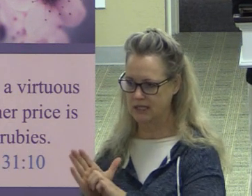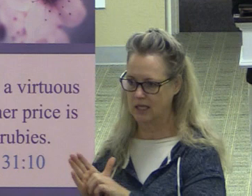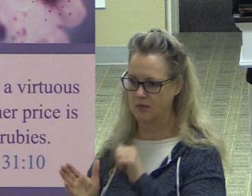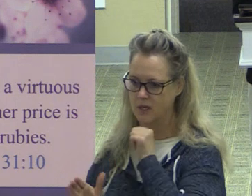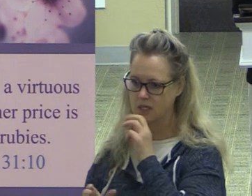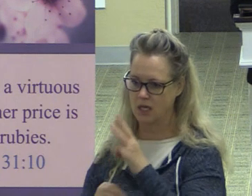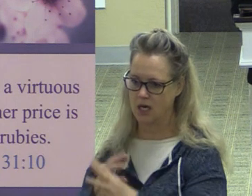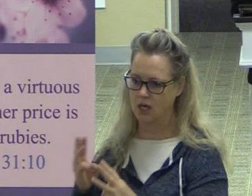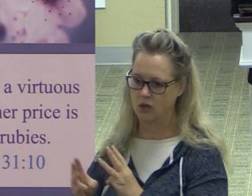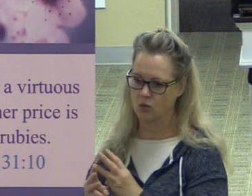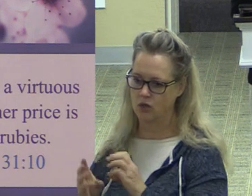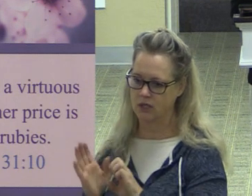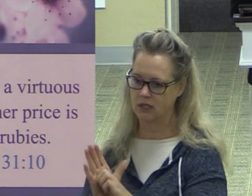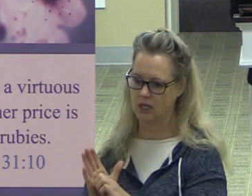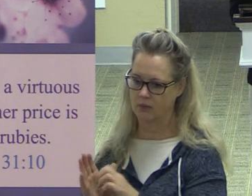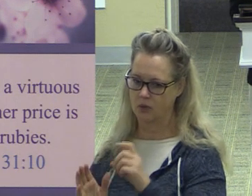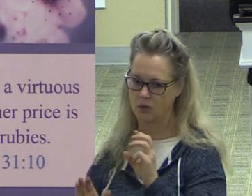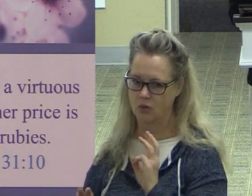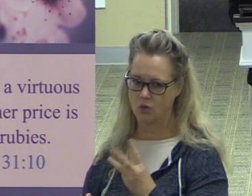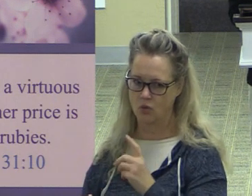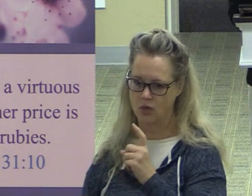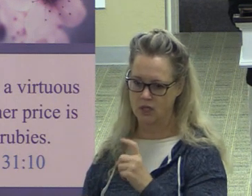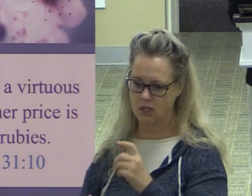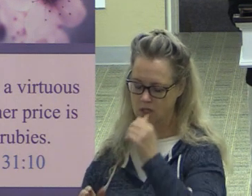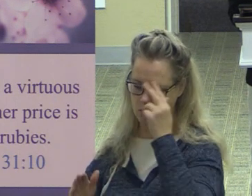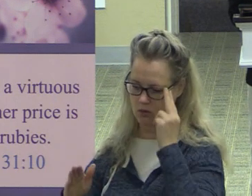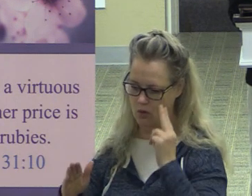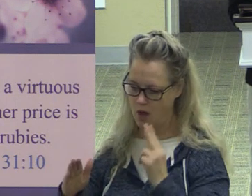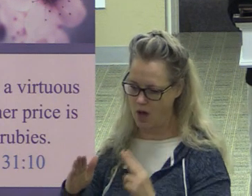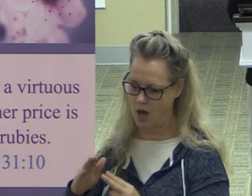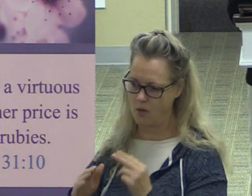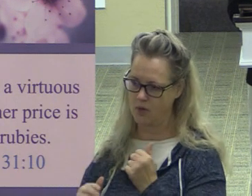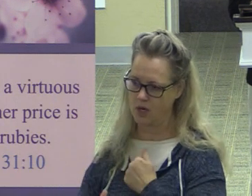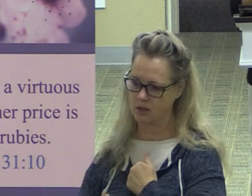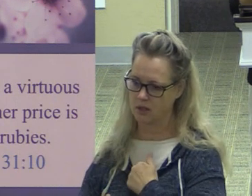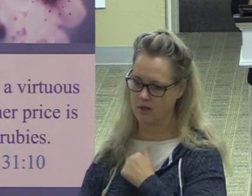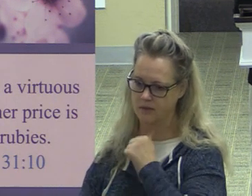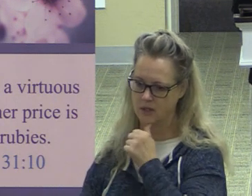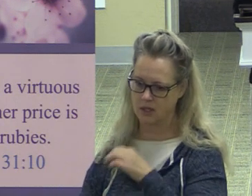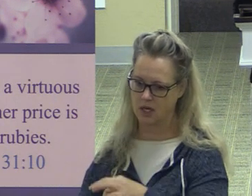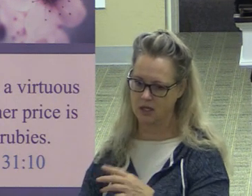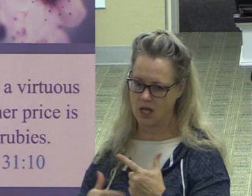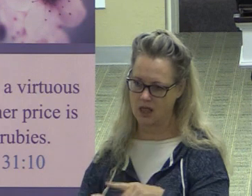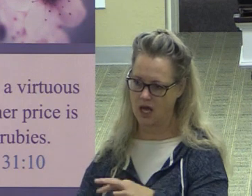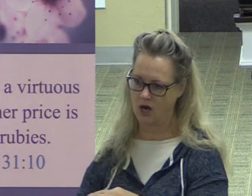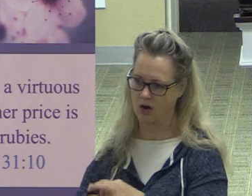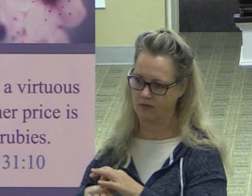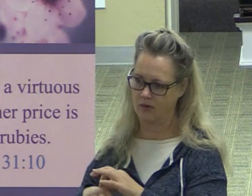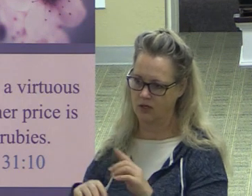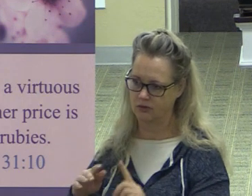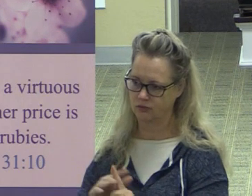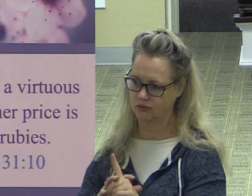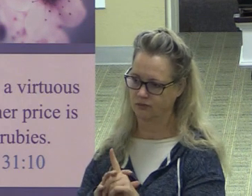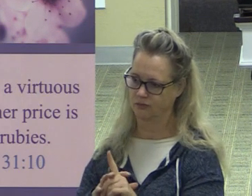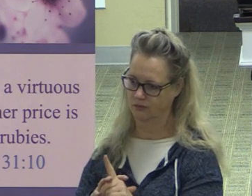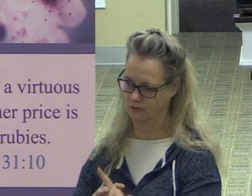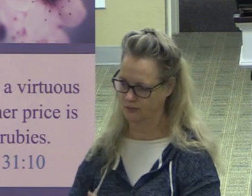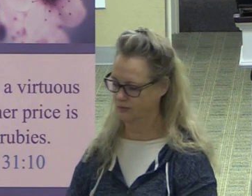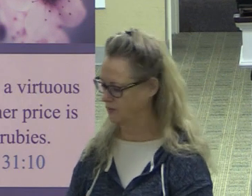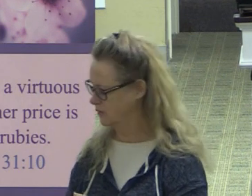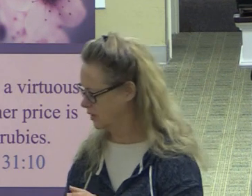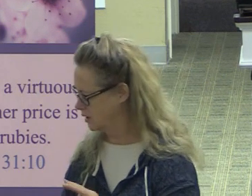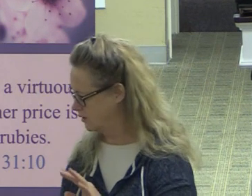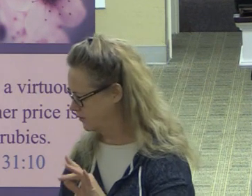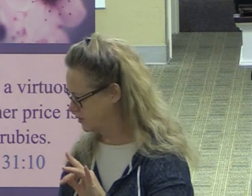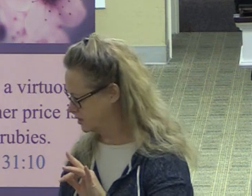We need to humble ourselves and not let our flesh rear up. Verse 18, as thou hast sent me